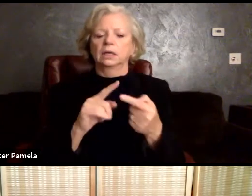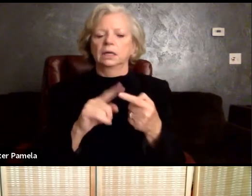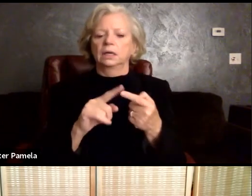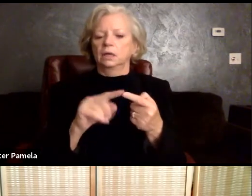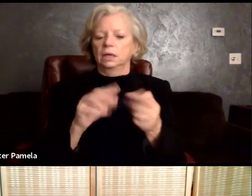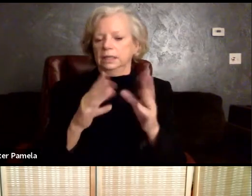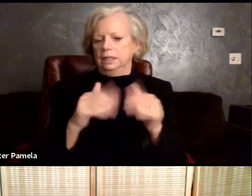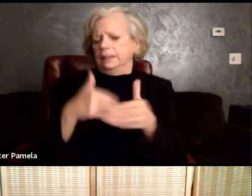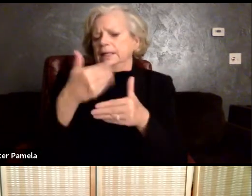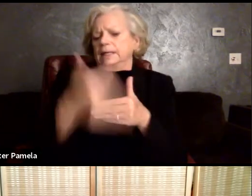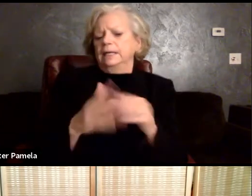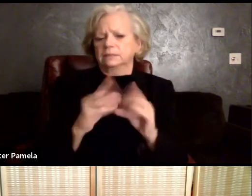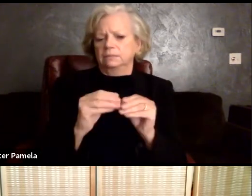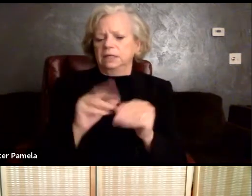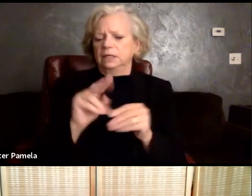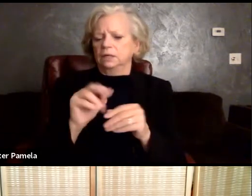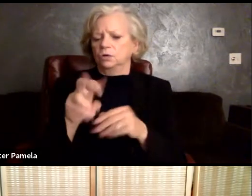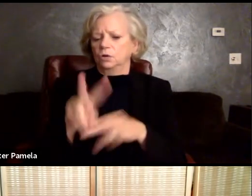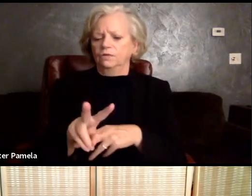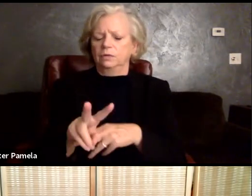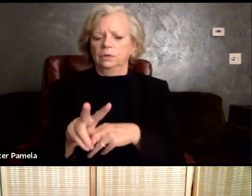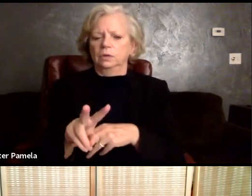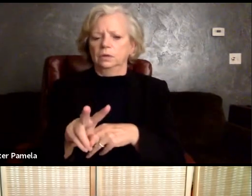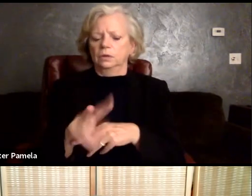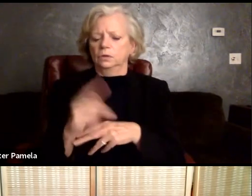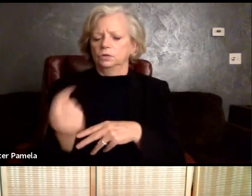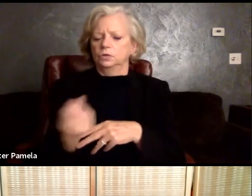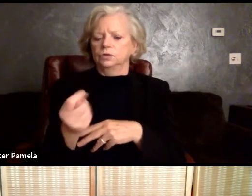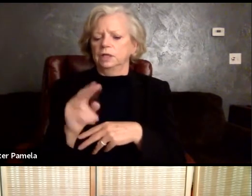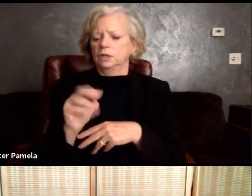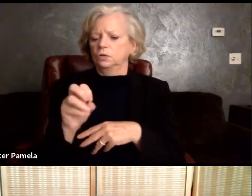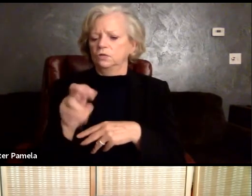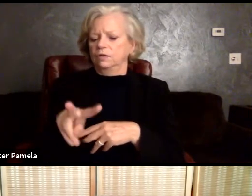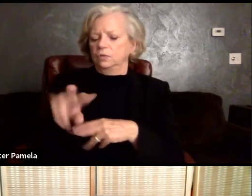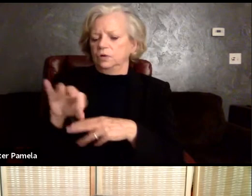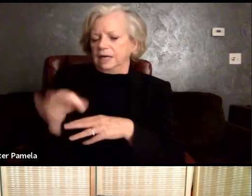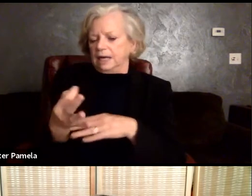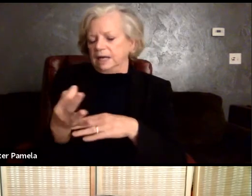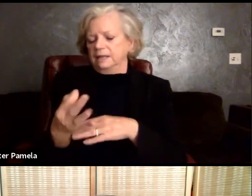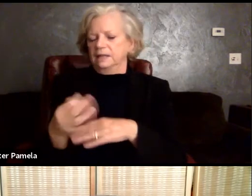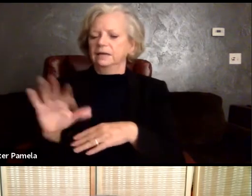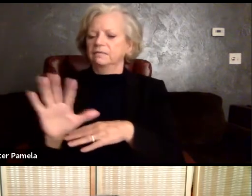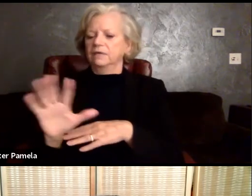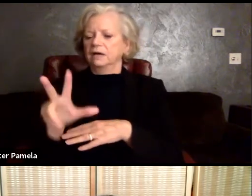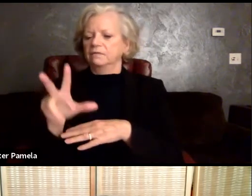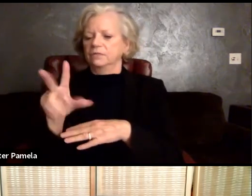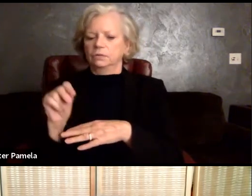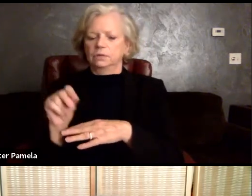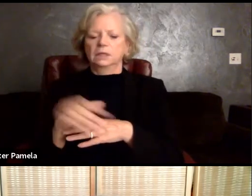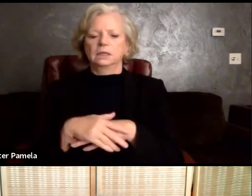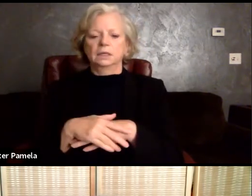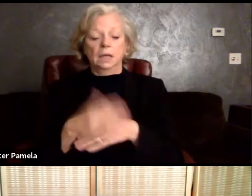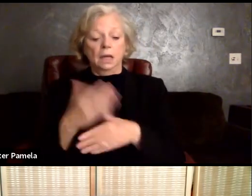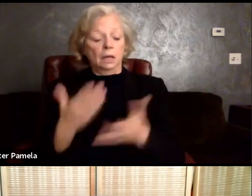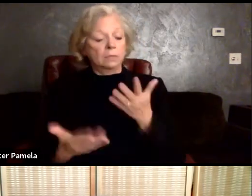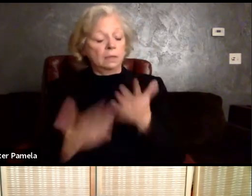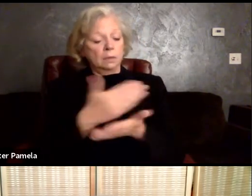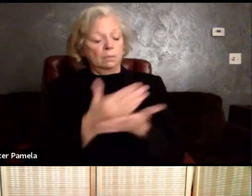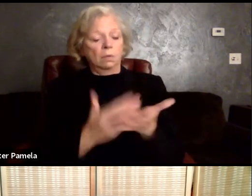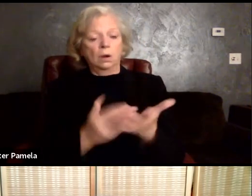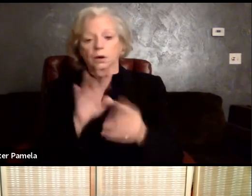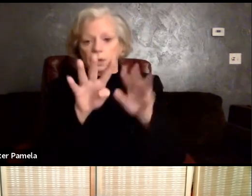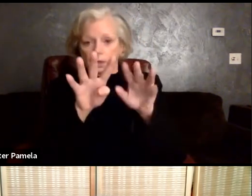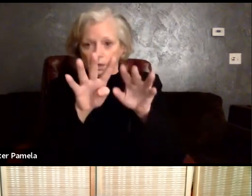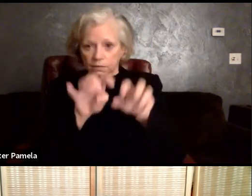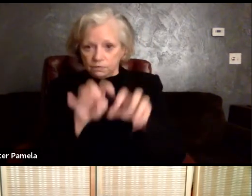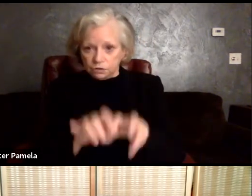and let's see, the meeting date is Tuesday, November 9th at 5:30. And maybe as part of the survey that you all